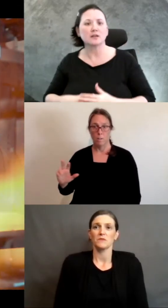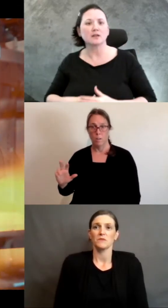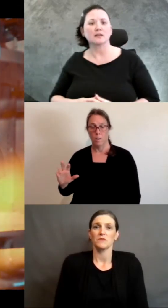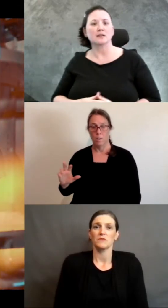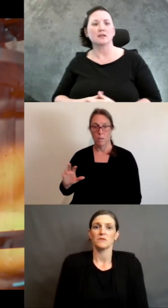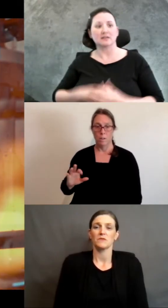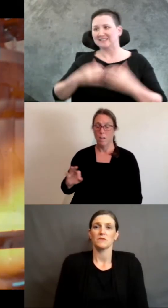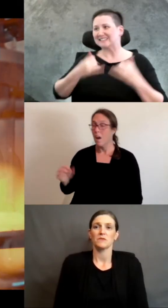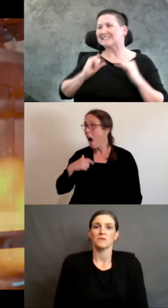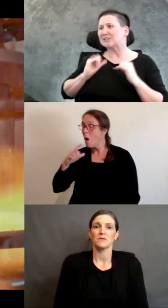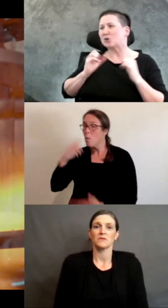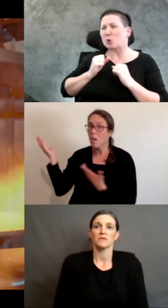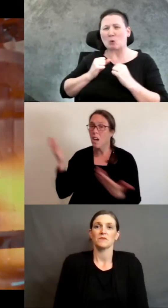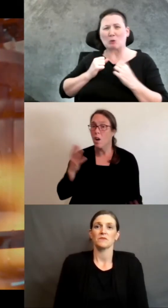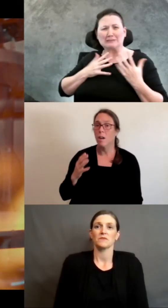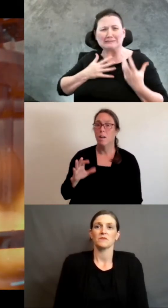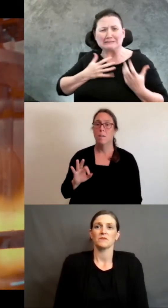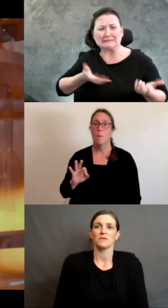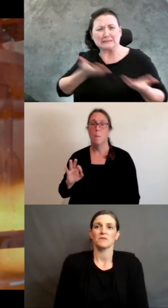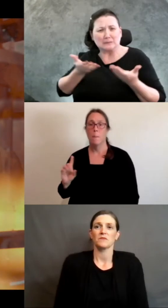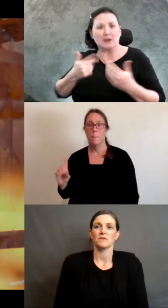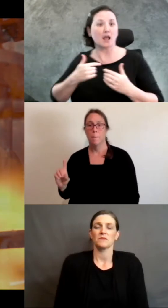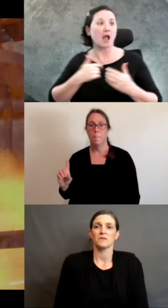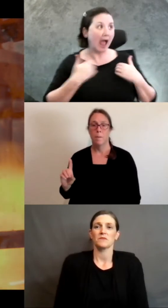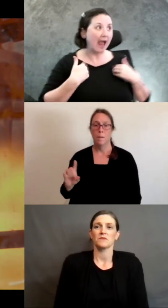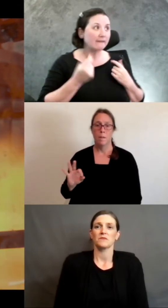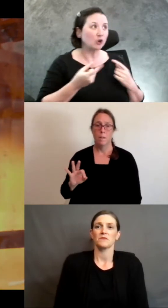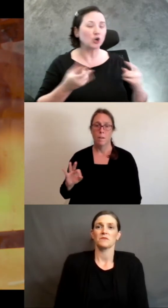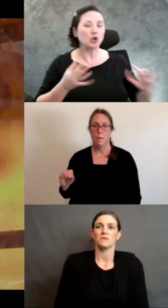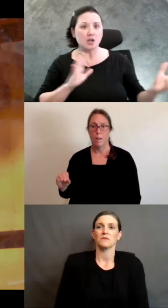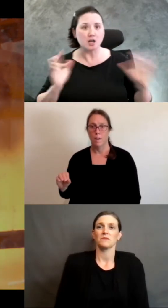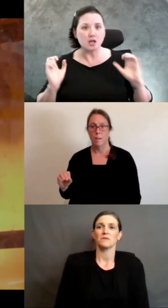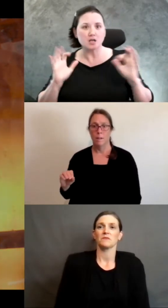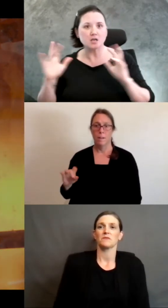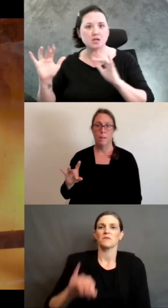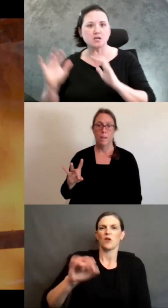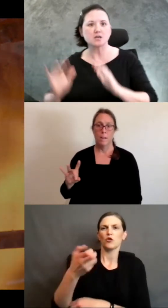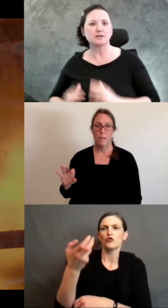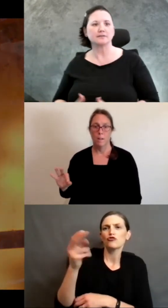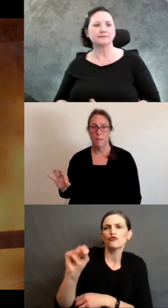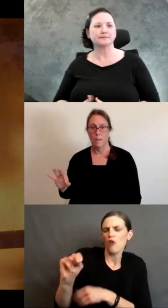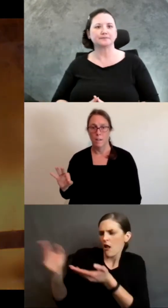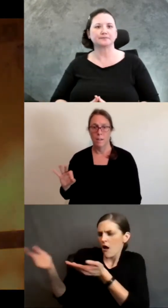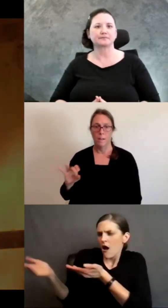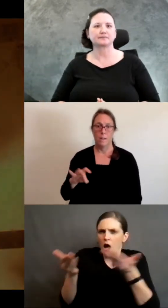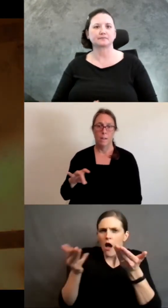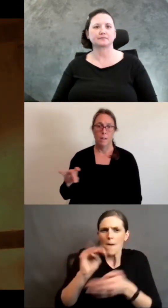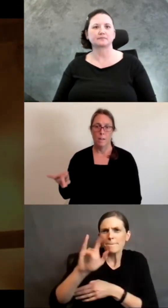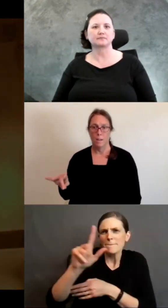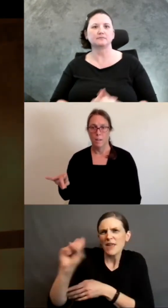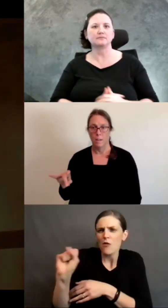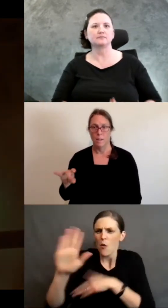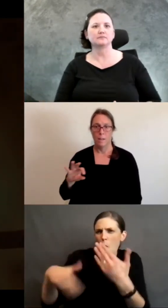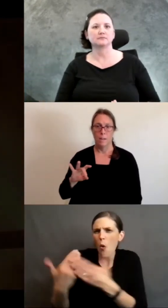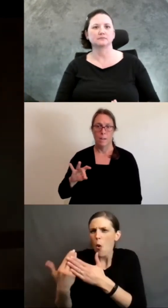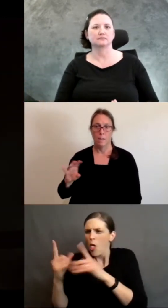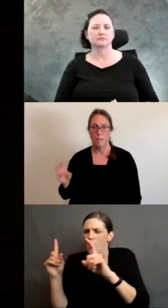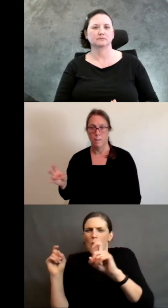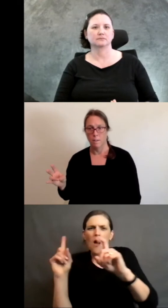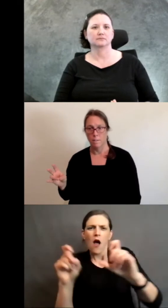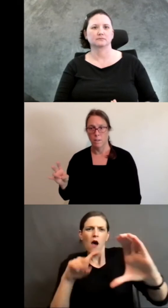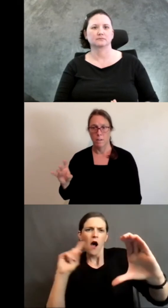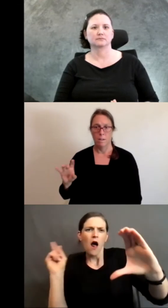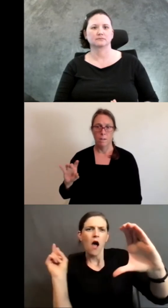her. John carries 91, Amelia, and they all run 90, out of the lab and 89, back through the hallways to the 88, portal wall. 87, The screen fades to